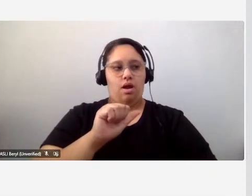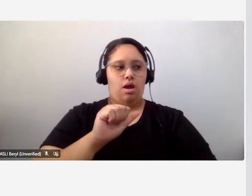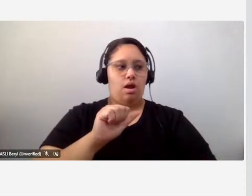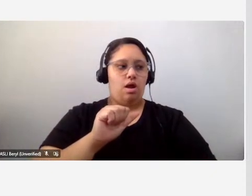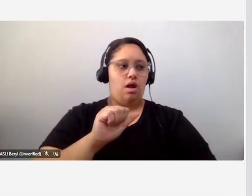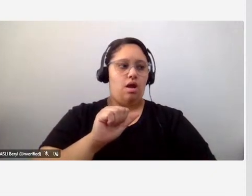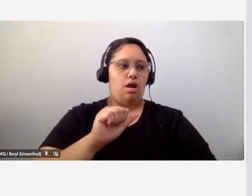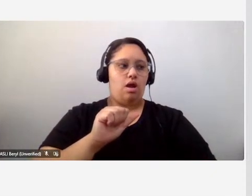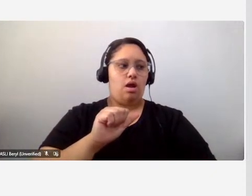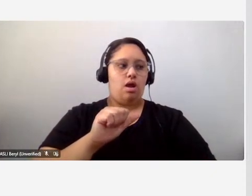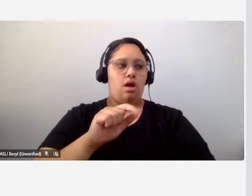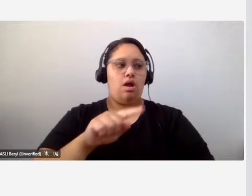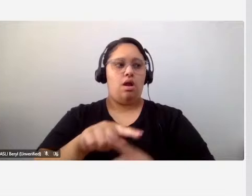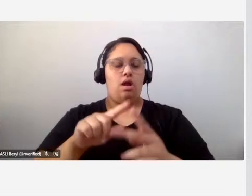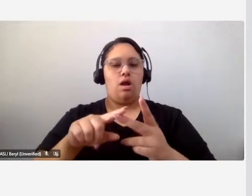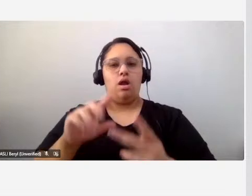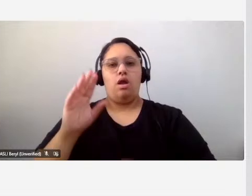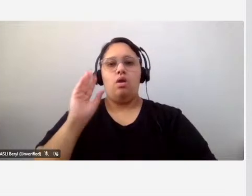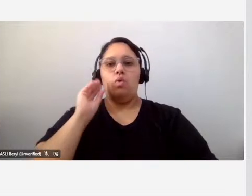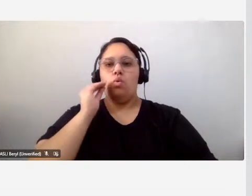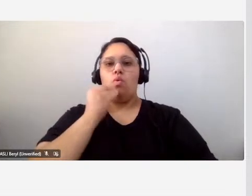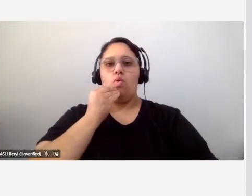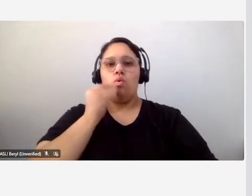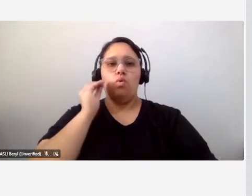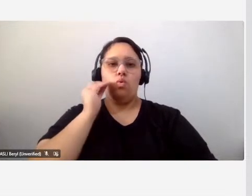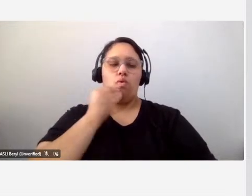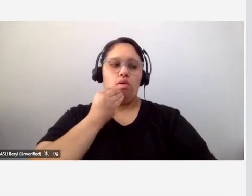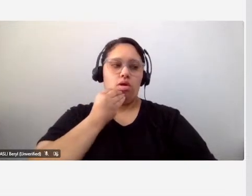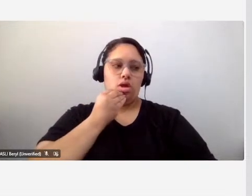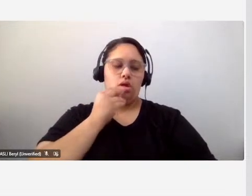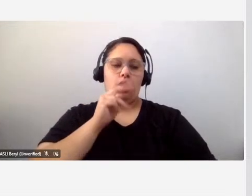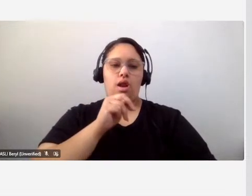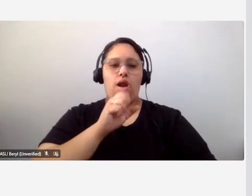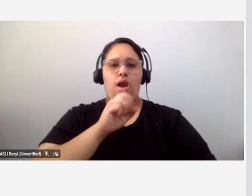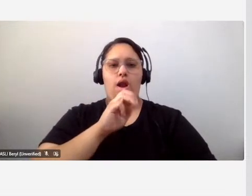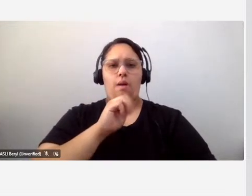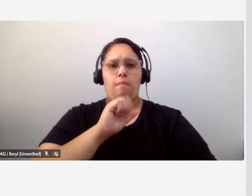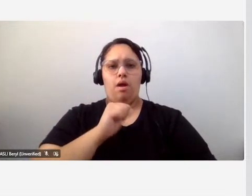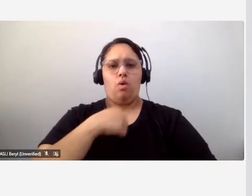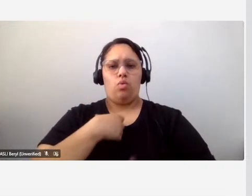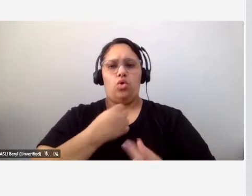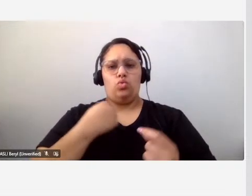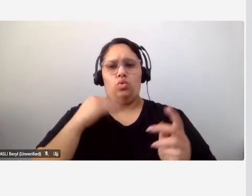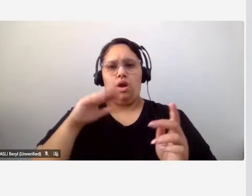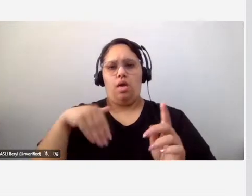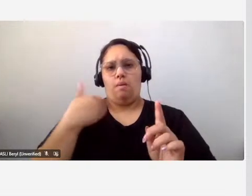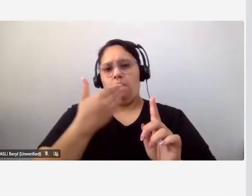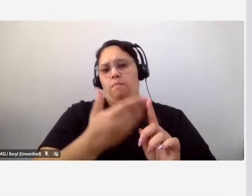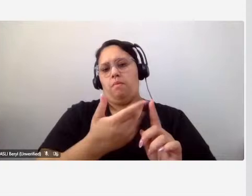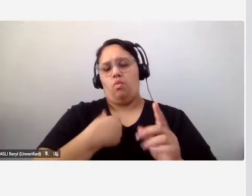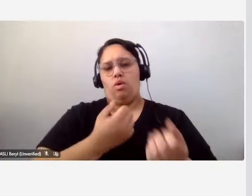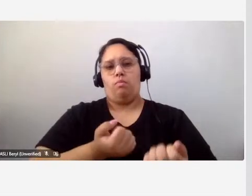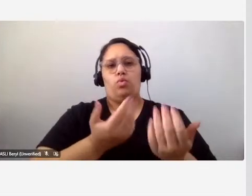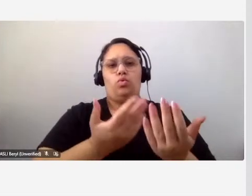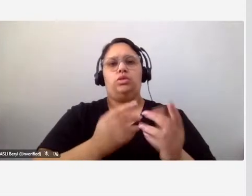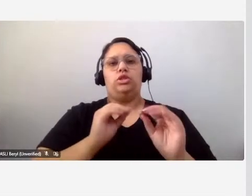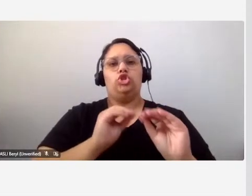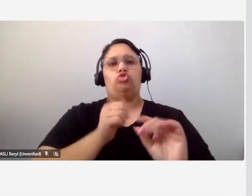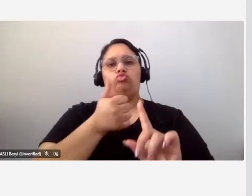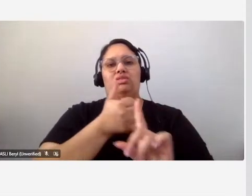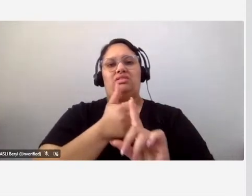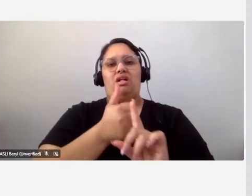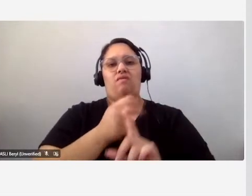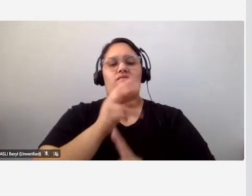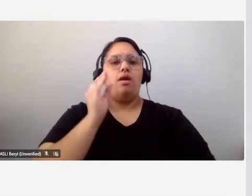Khoikhoi. Nama, we've been doing this for quite a while. We've produced a Teach Yourself Nama booklet, which